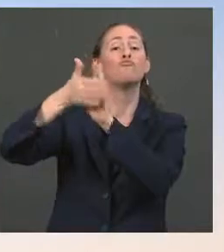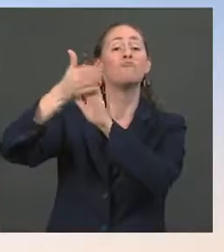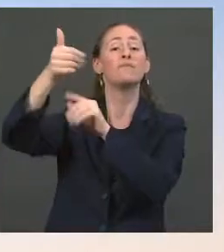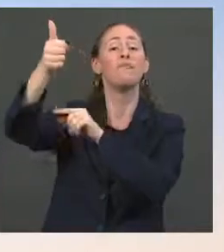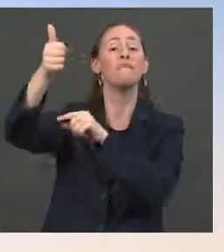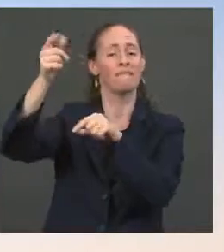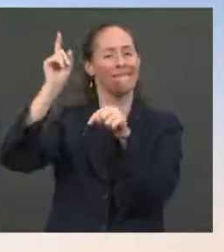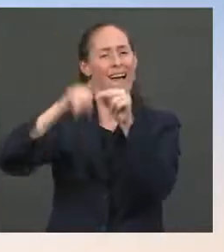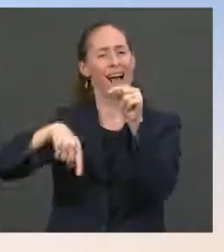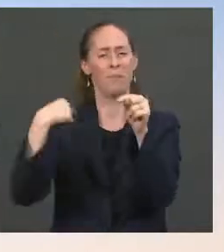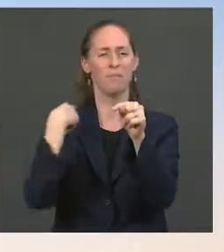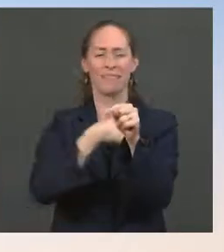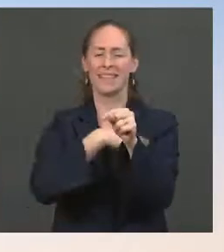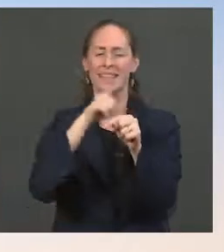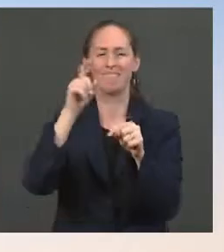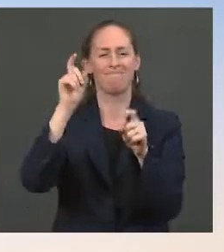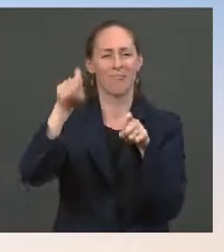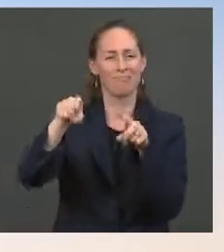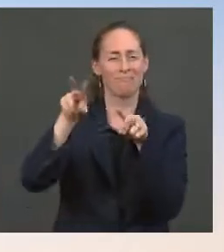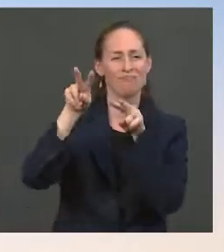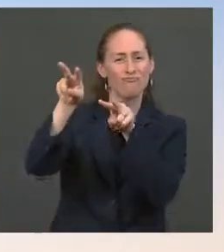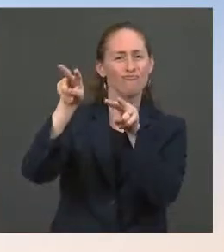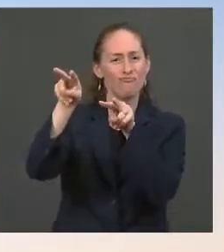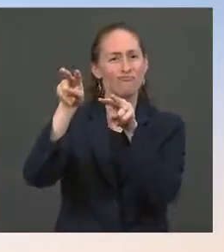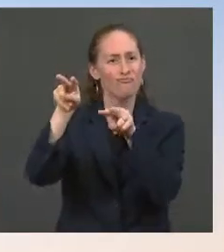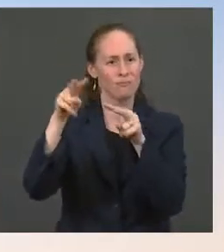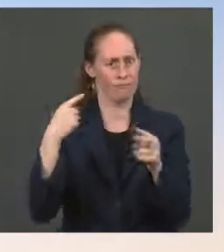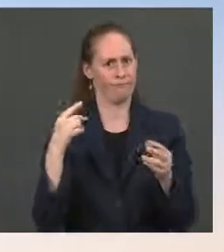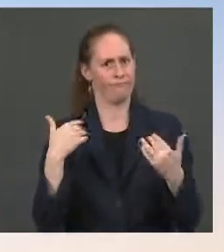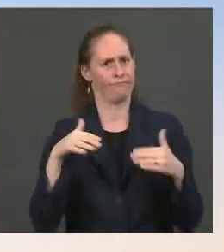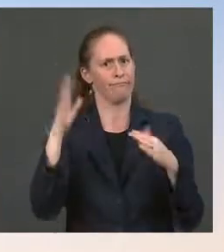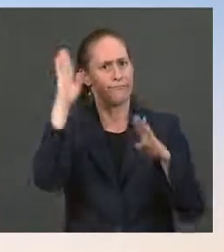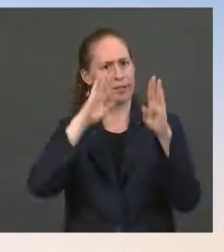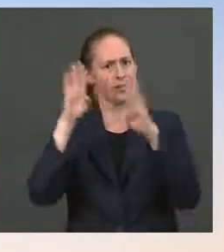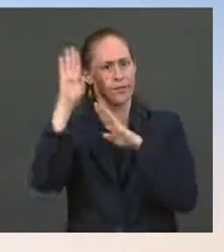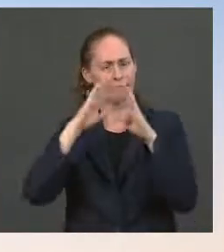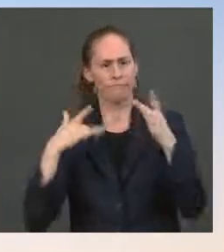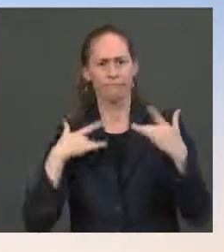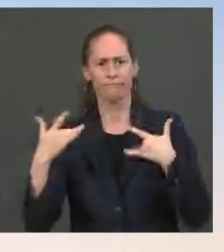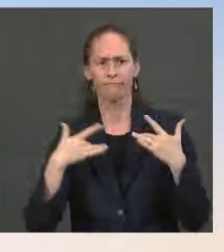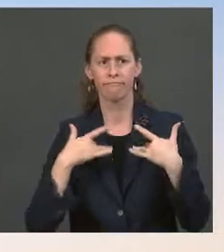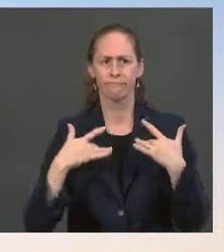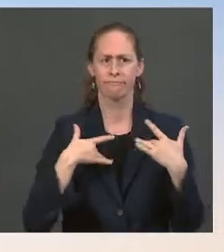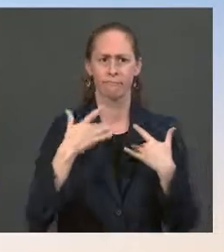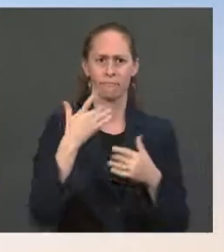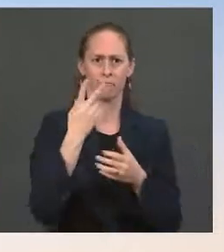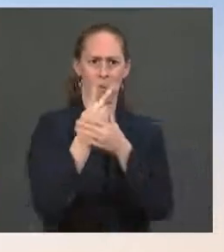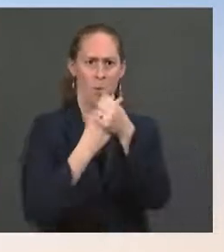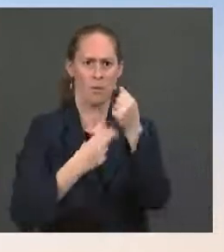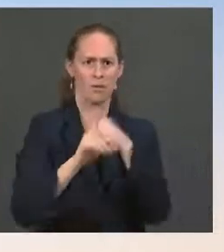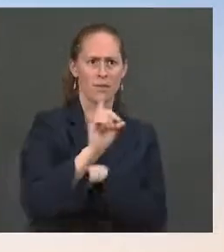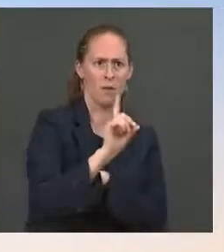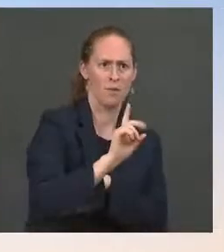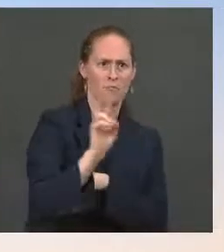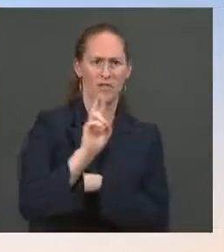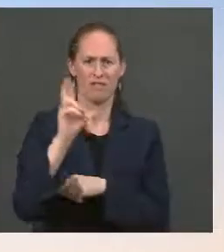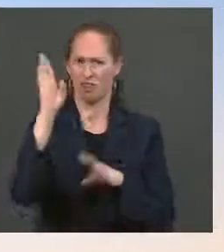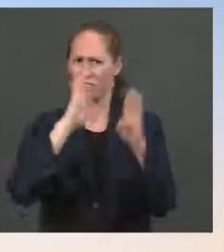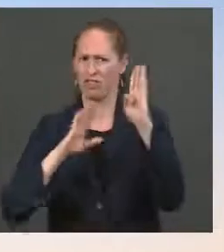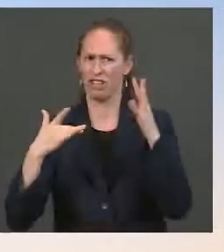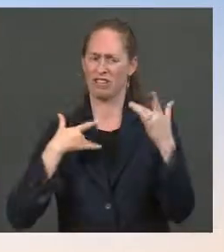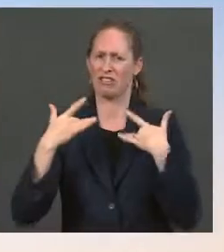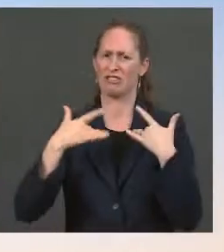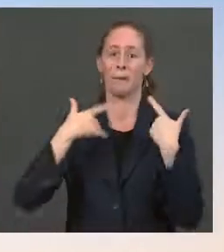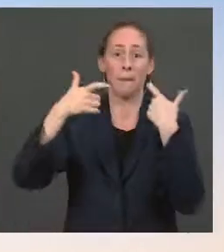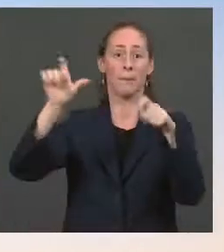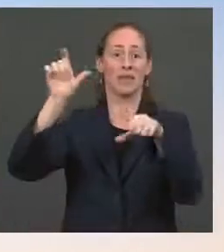the significant concern that the president and lawmakers on both sides of the aisle have expressed about how social media giants operate and the